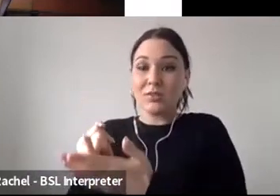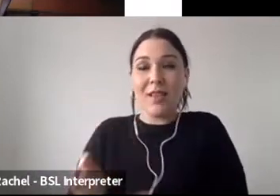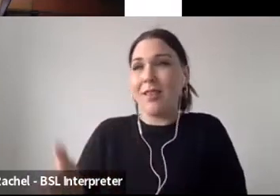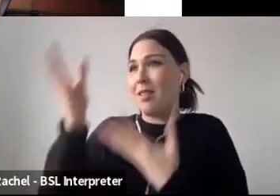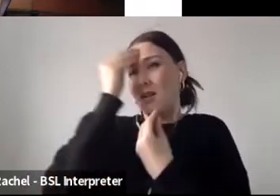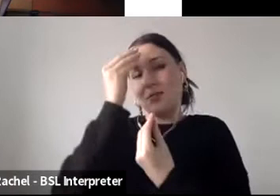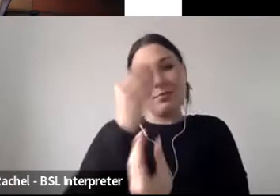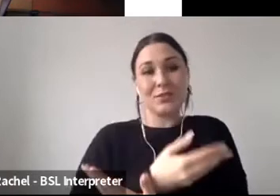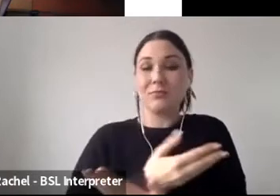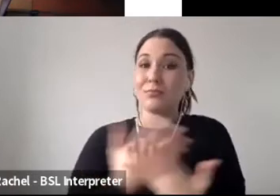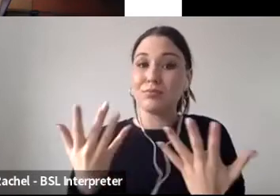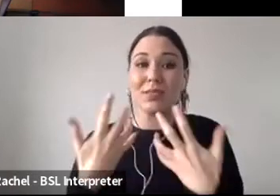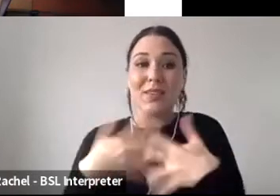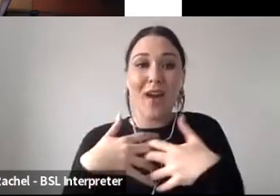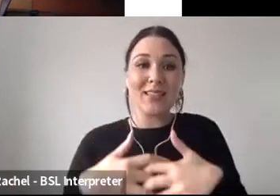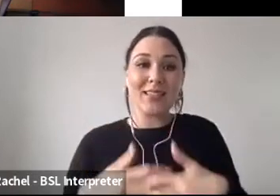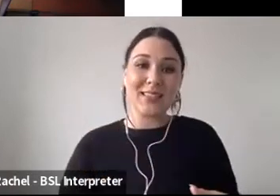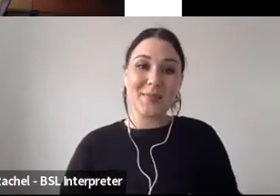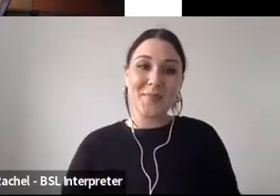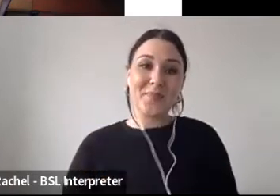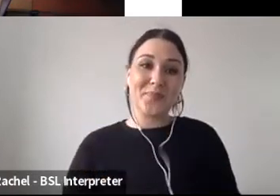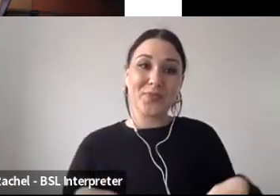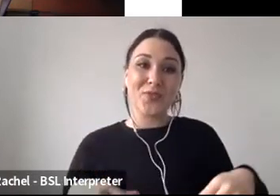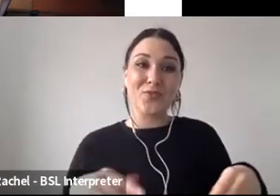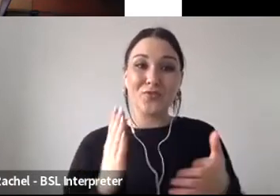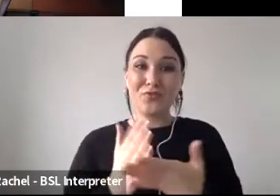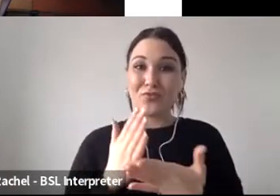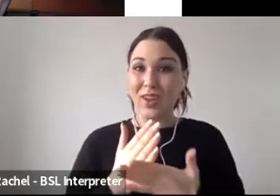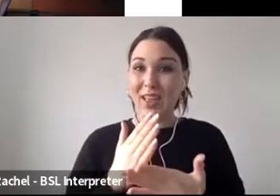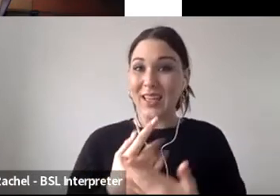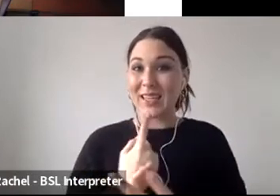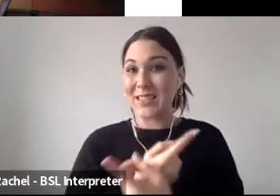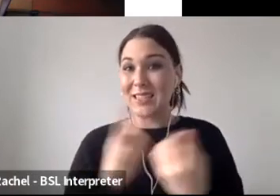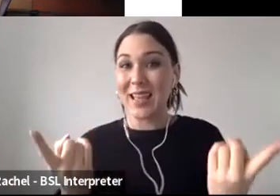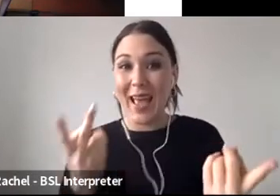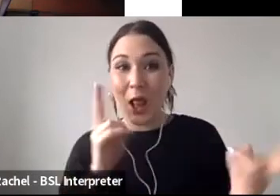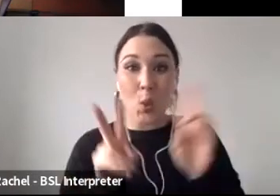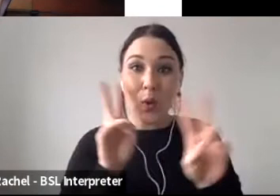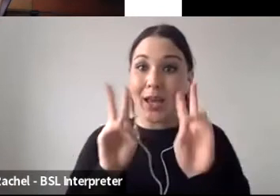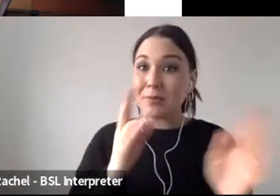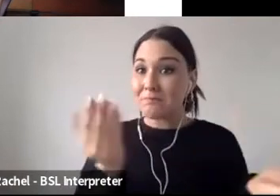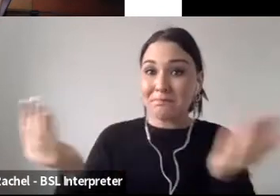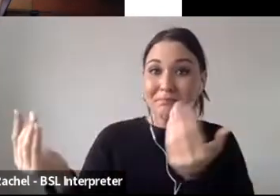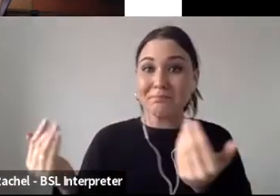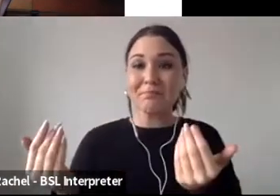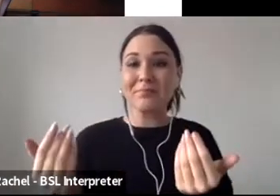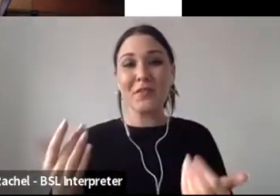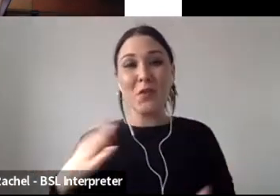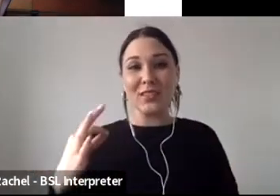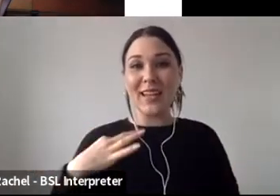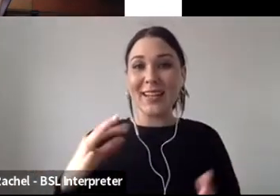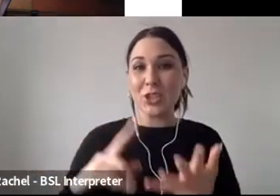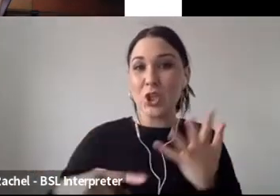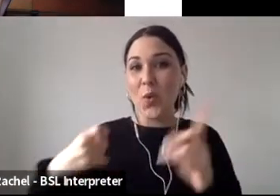my devices. So really, this is just a shout out to say we're always looking for more volunteers around the UK,